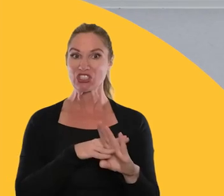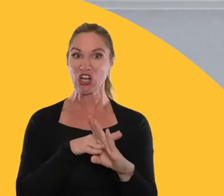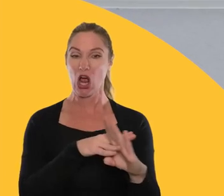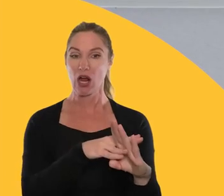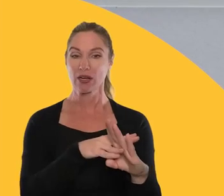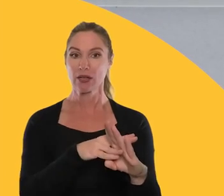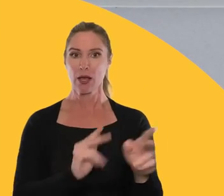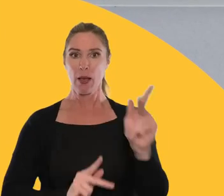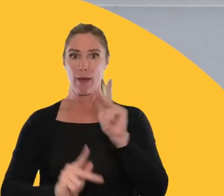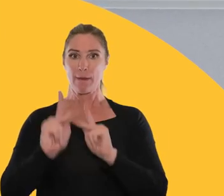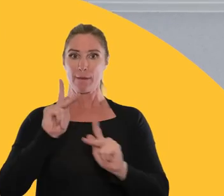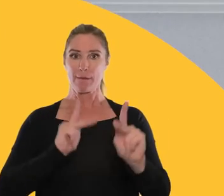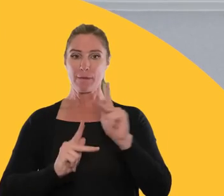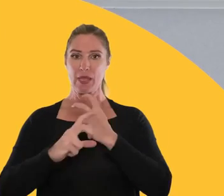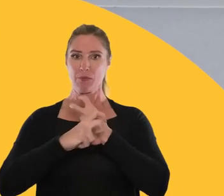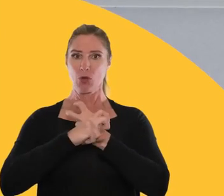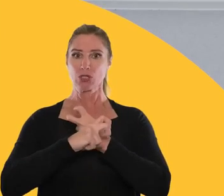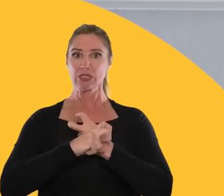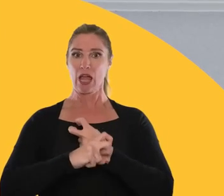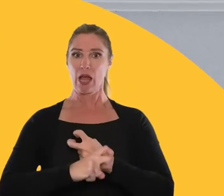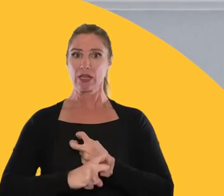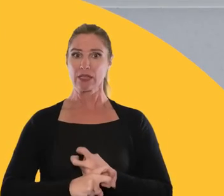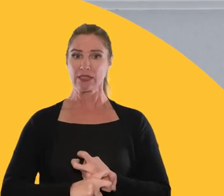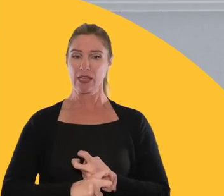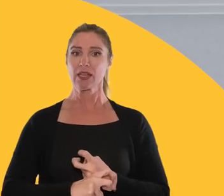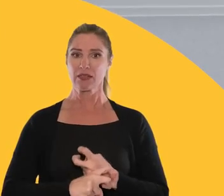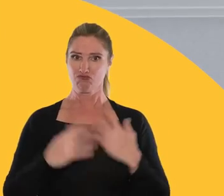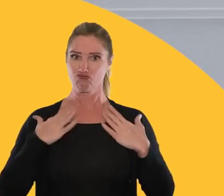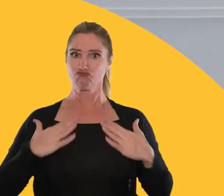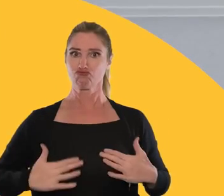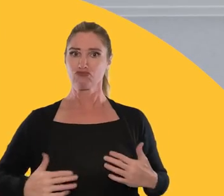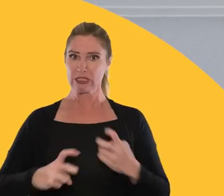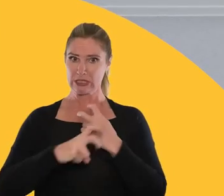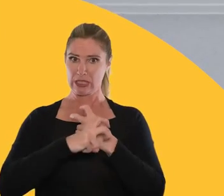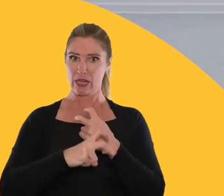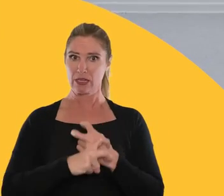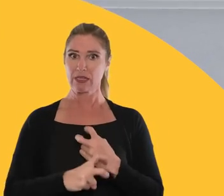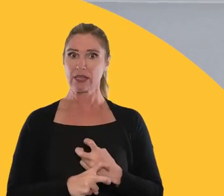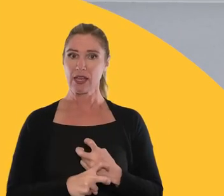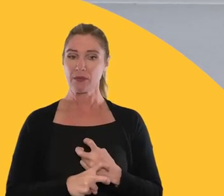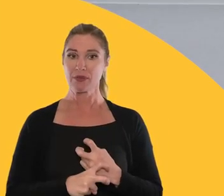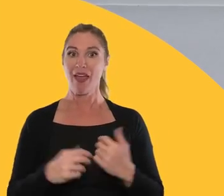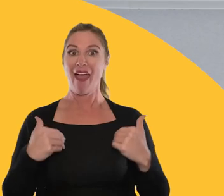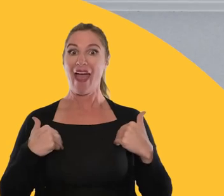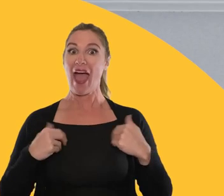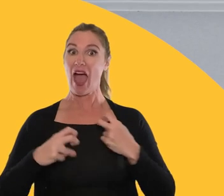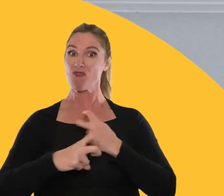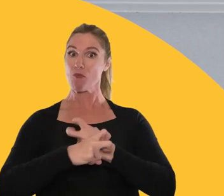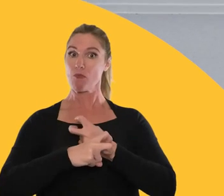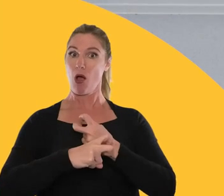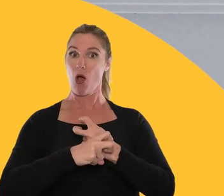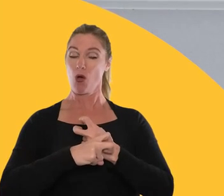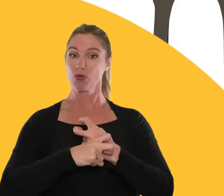Human skeletons, our skeletons, are made up of bone.